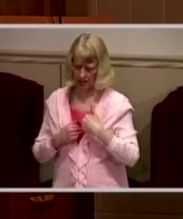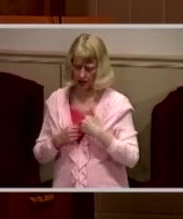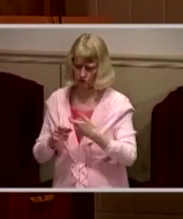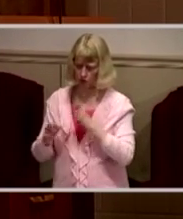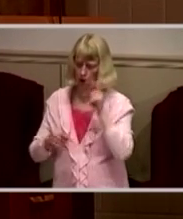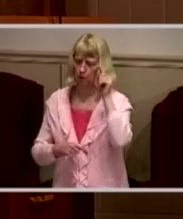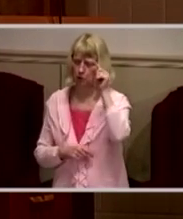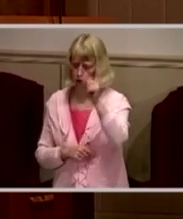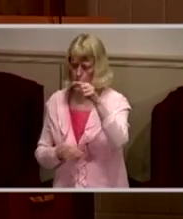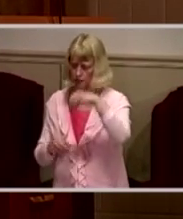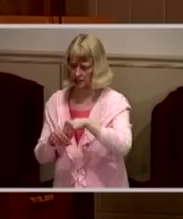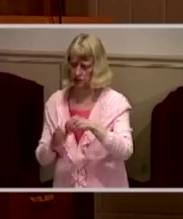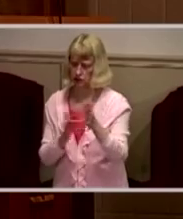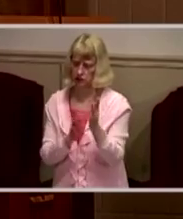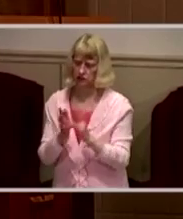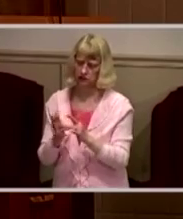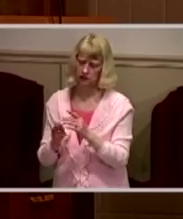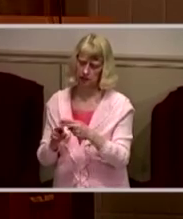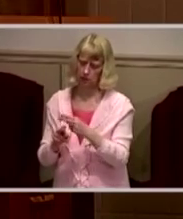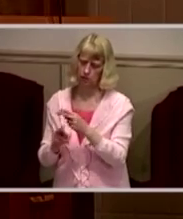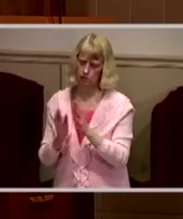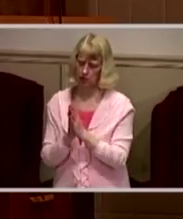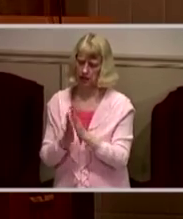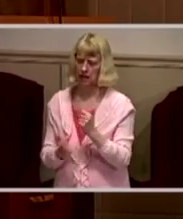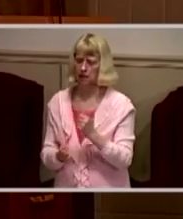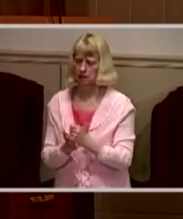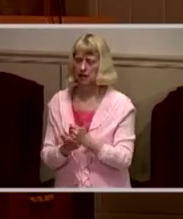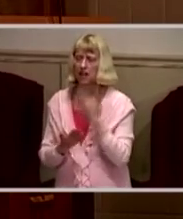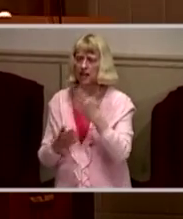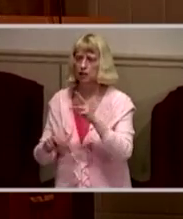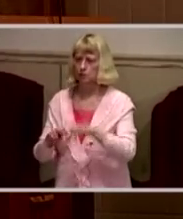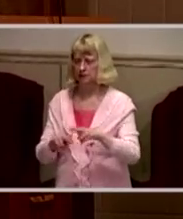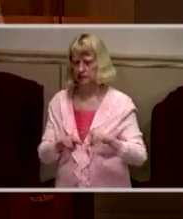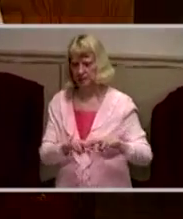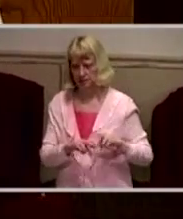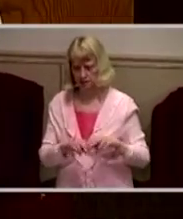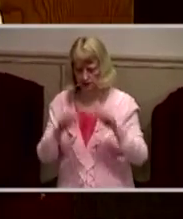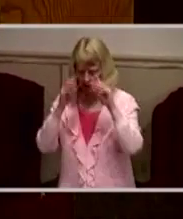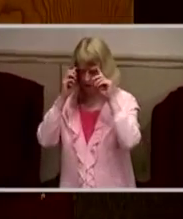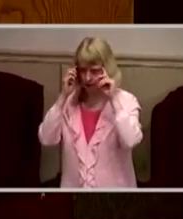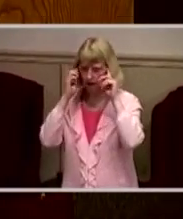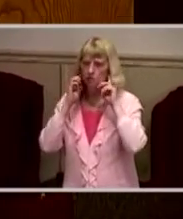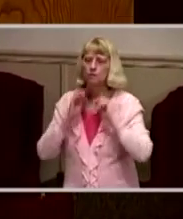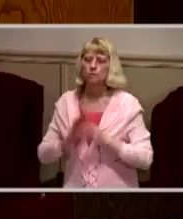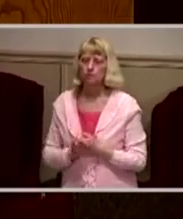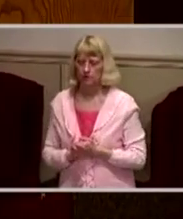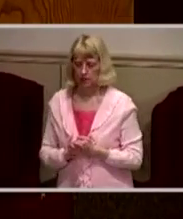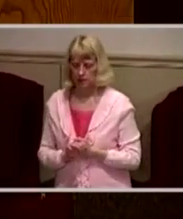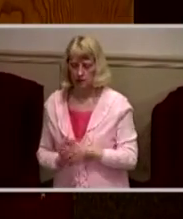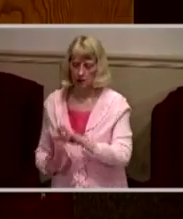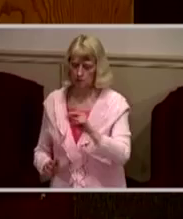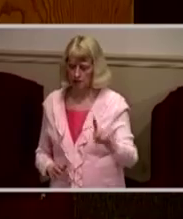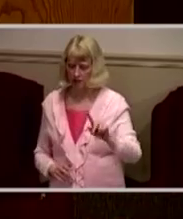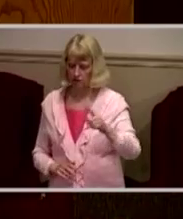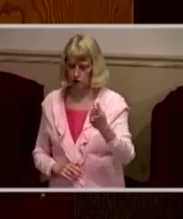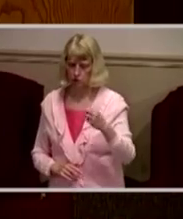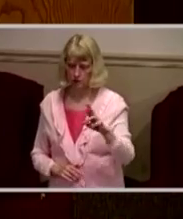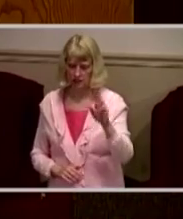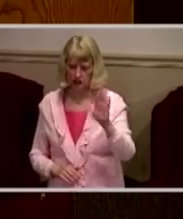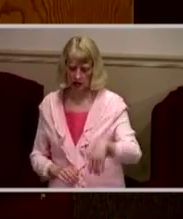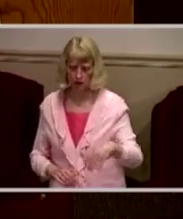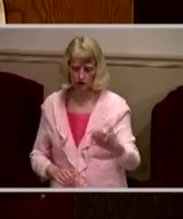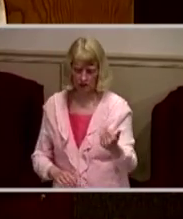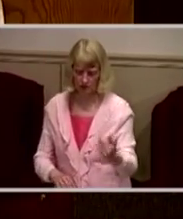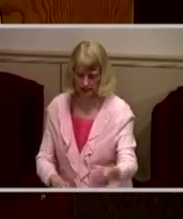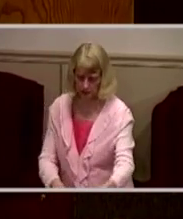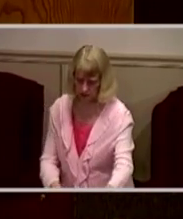you. In Jesus' name I pray. Amen. Thank you. You may be seated. Turn back to 1 Corinthians chapter 15.